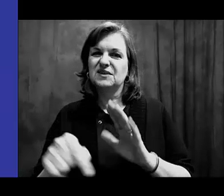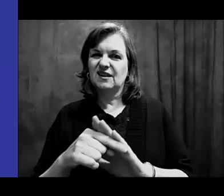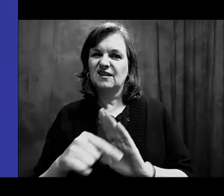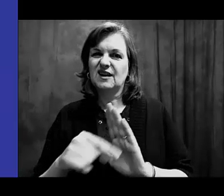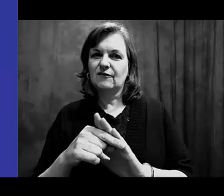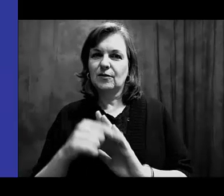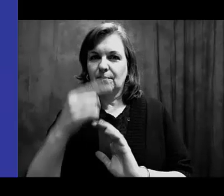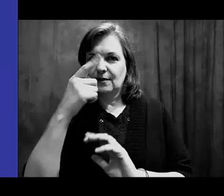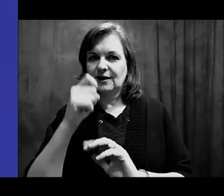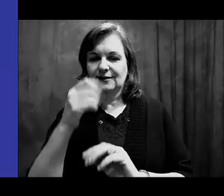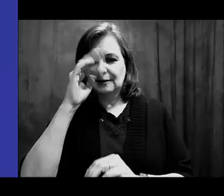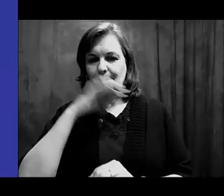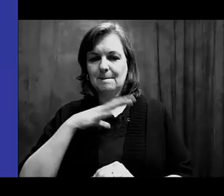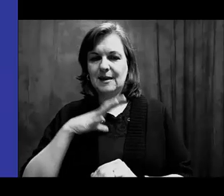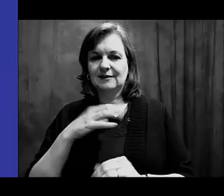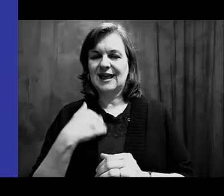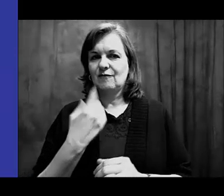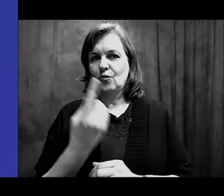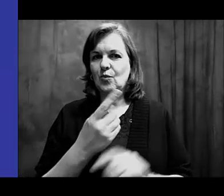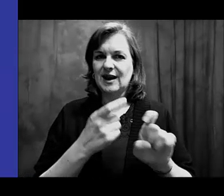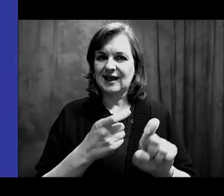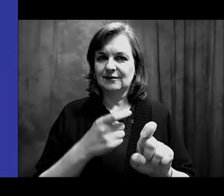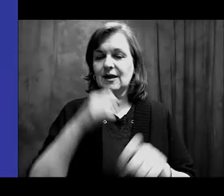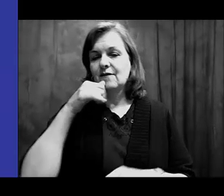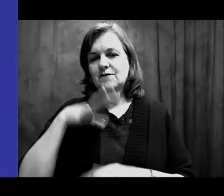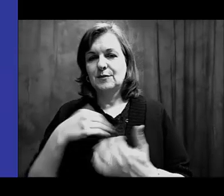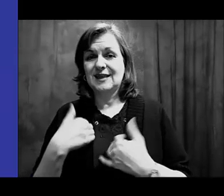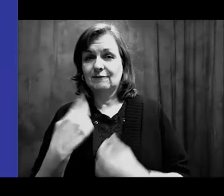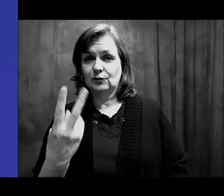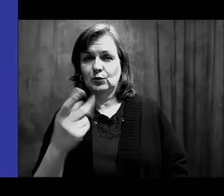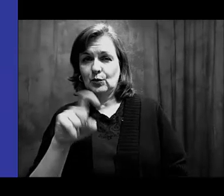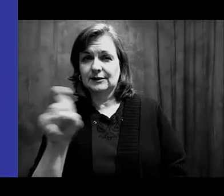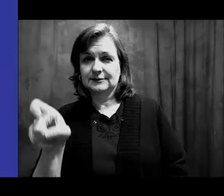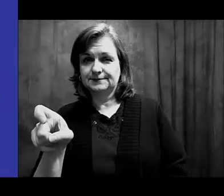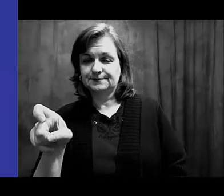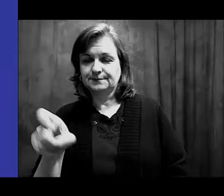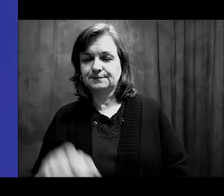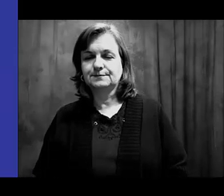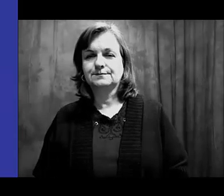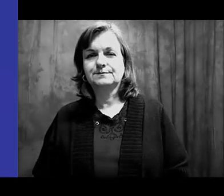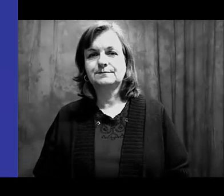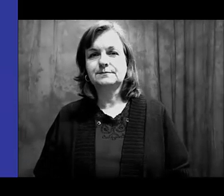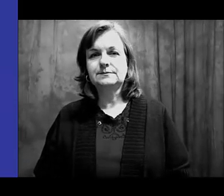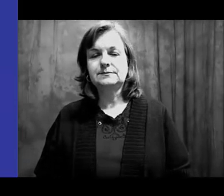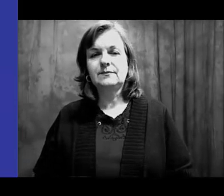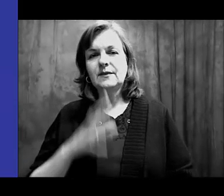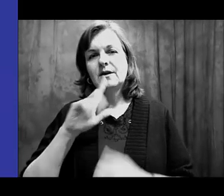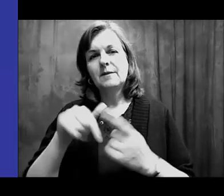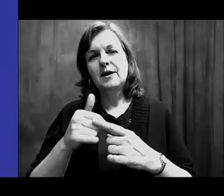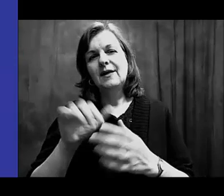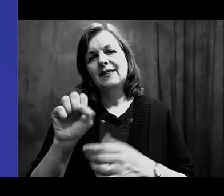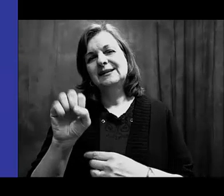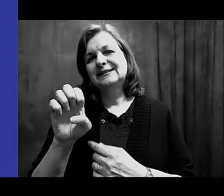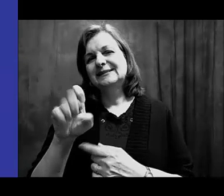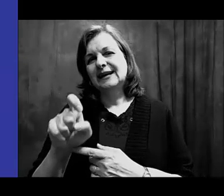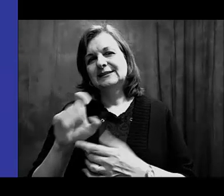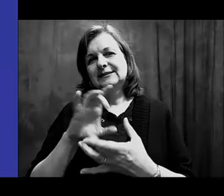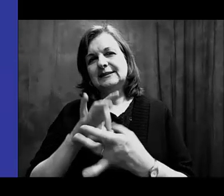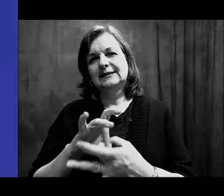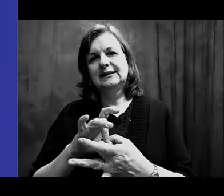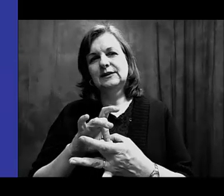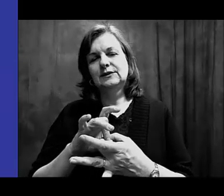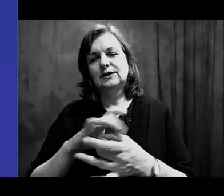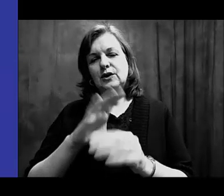one X compared to females. We can look at that sex-linked trait being carried through to